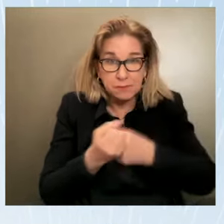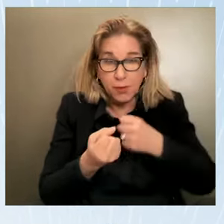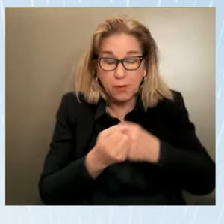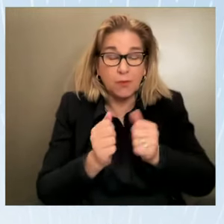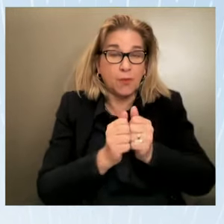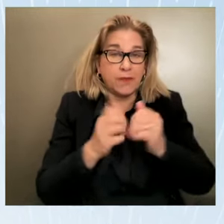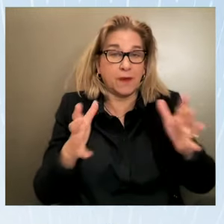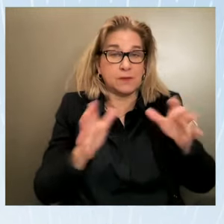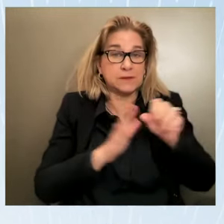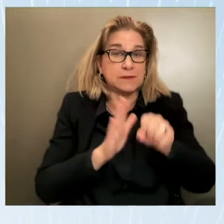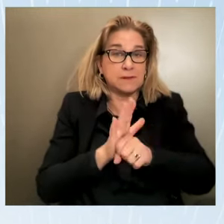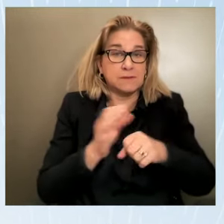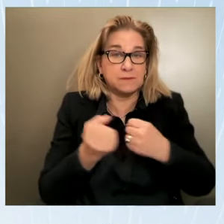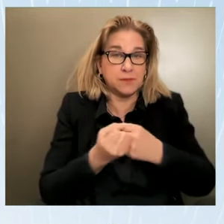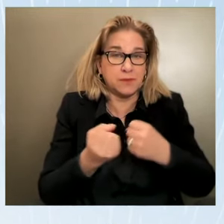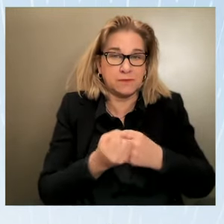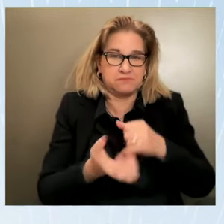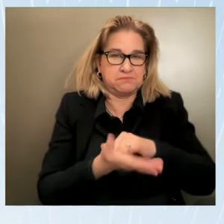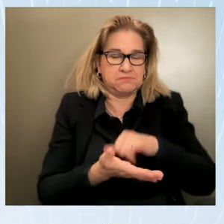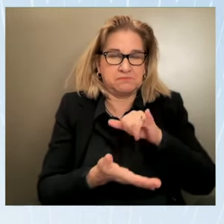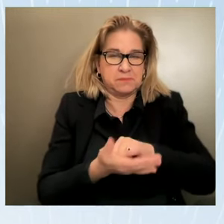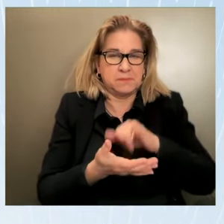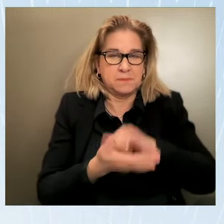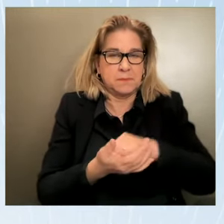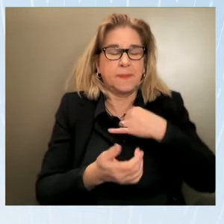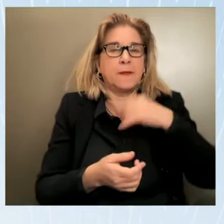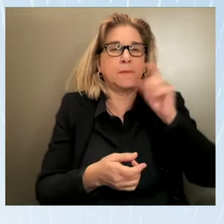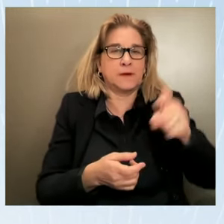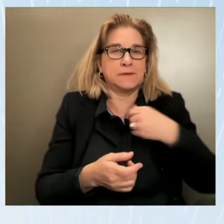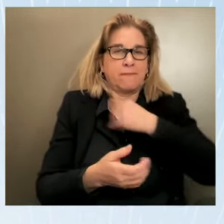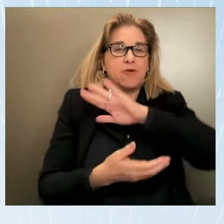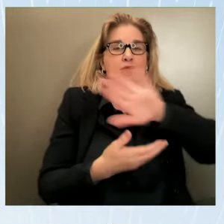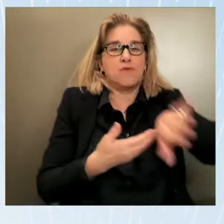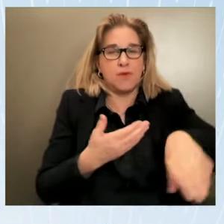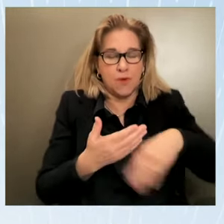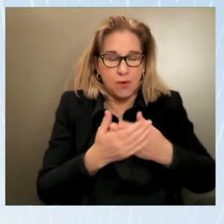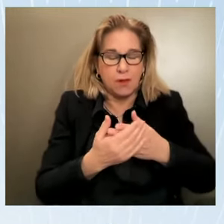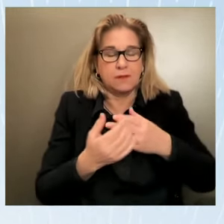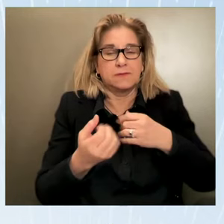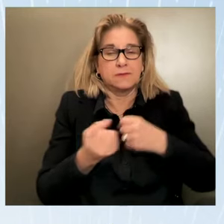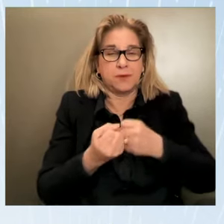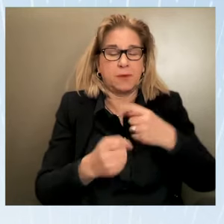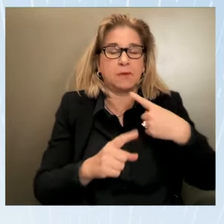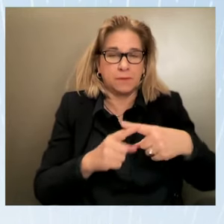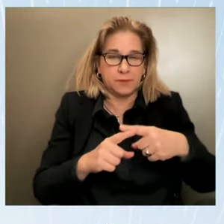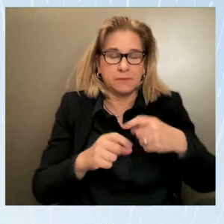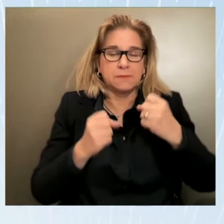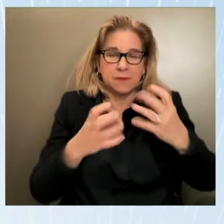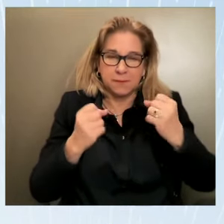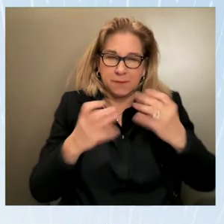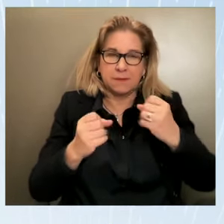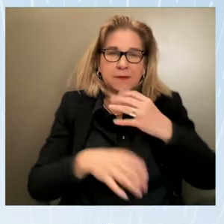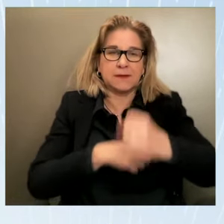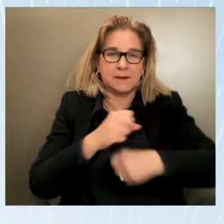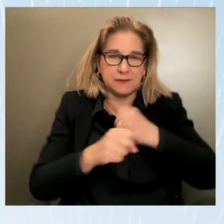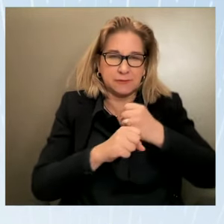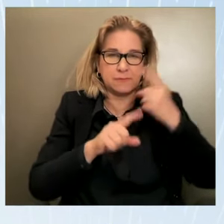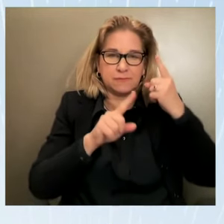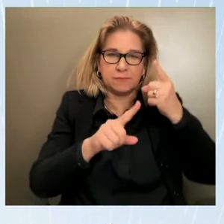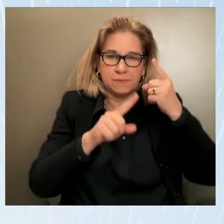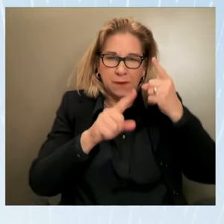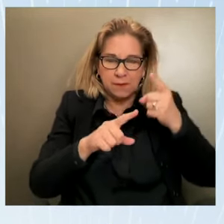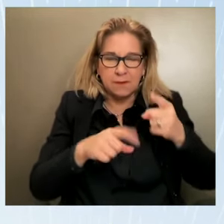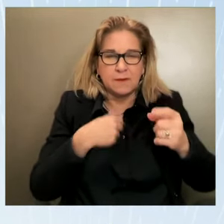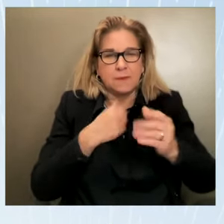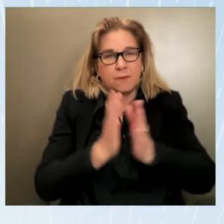message that if you try to prey on our most vulnerable, you forfeit your right to live freely in this country.